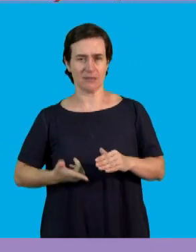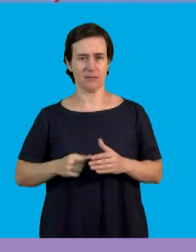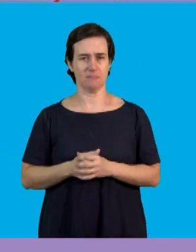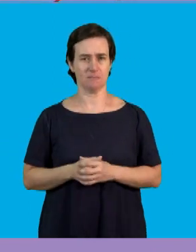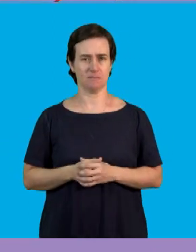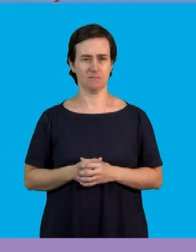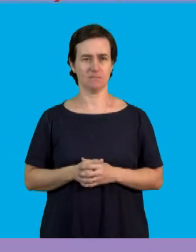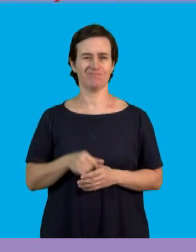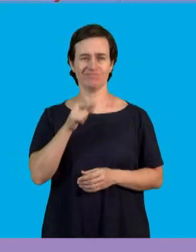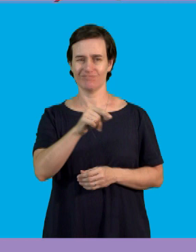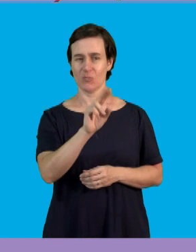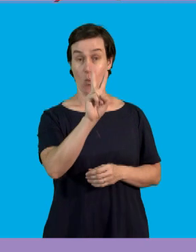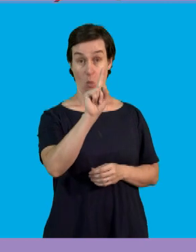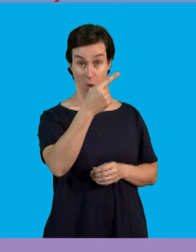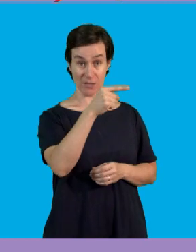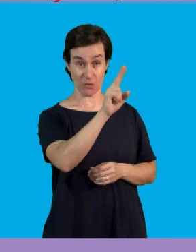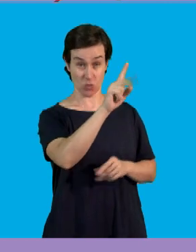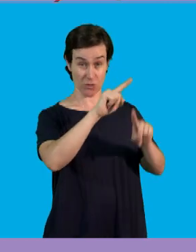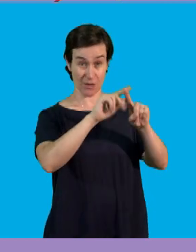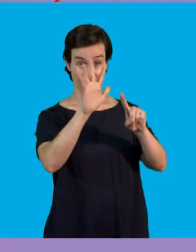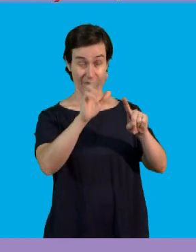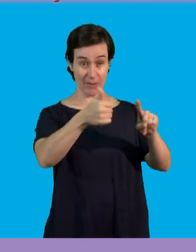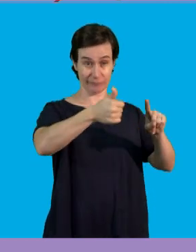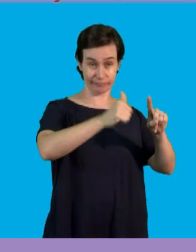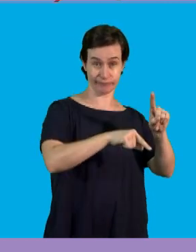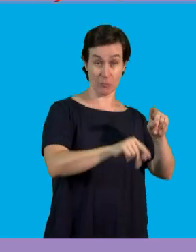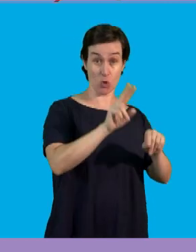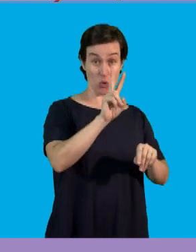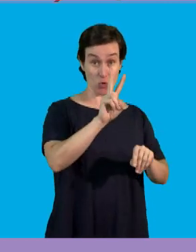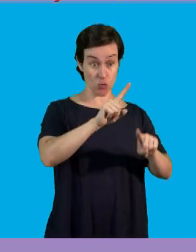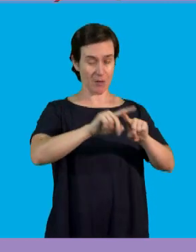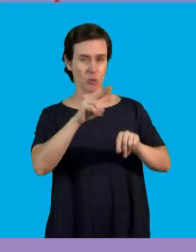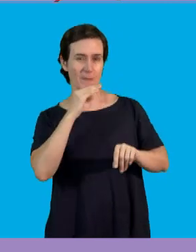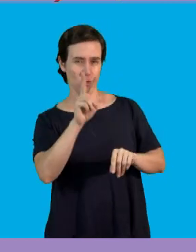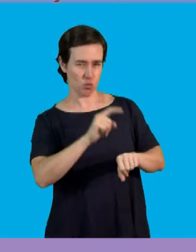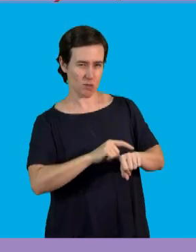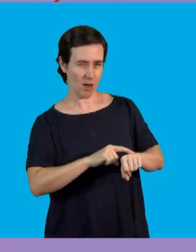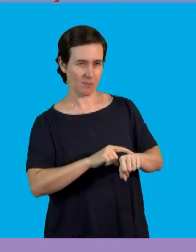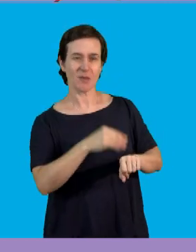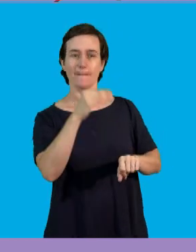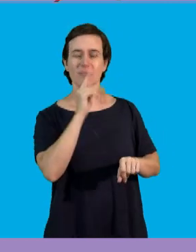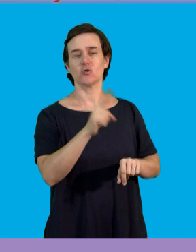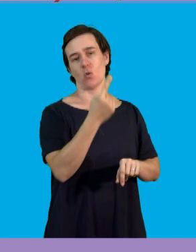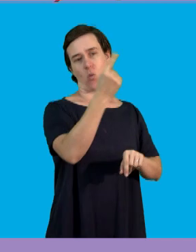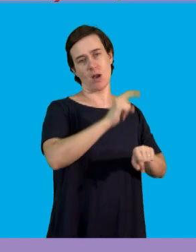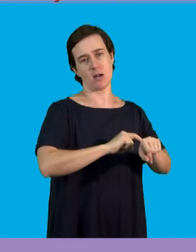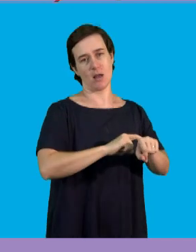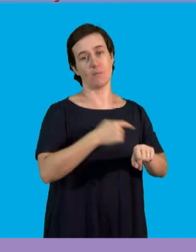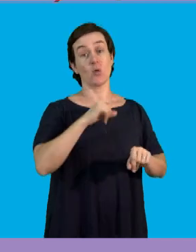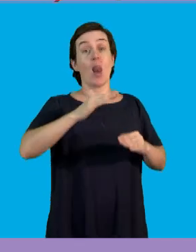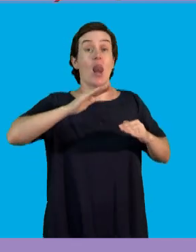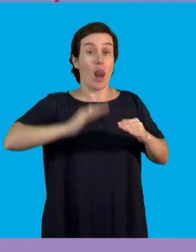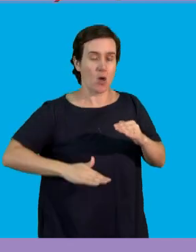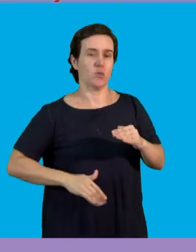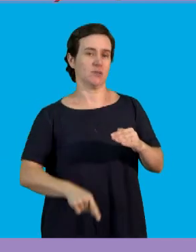lowest frequency here, we can see that here it only appears once, but here the 2 appears twice. And the lowest frequency there is